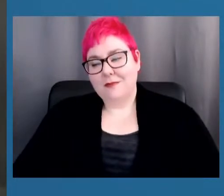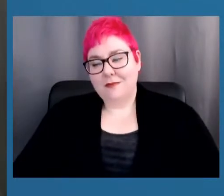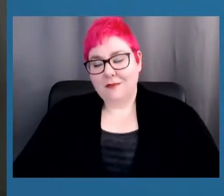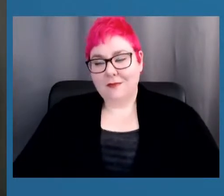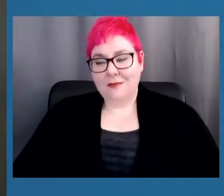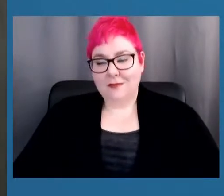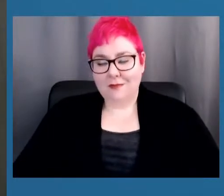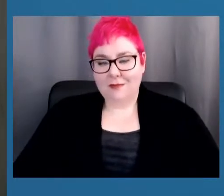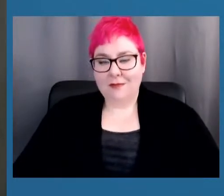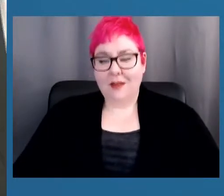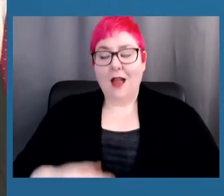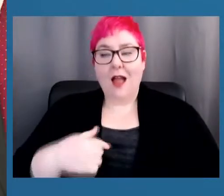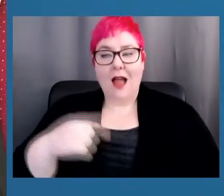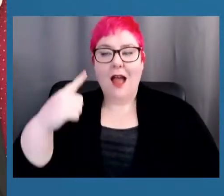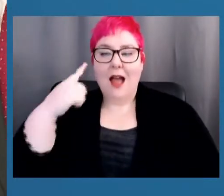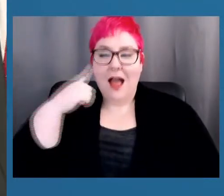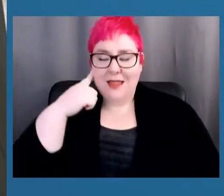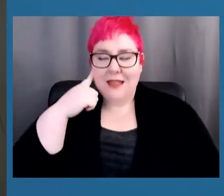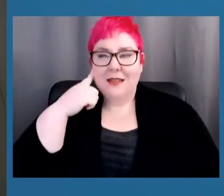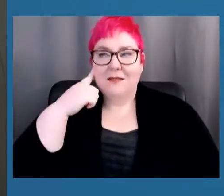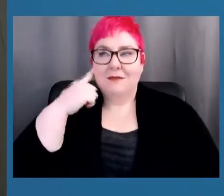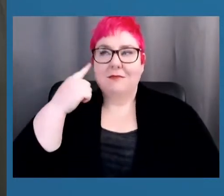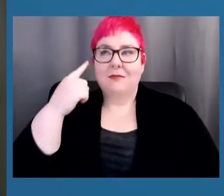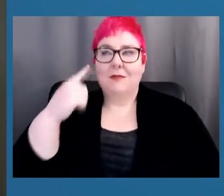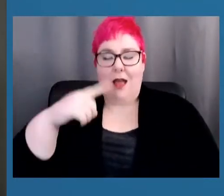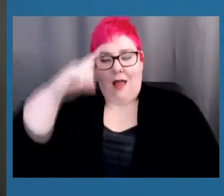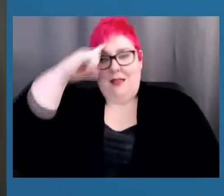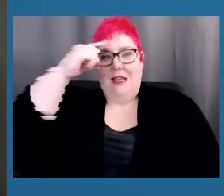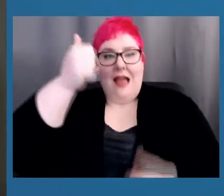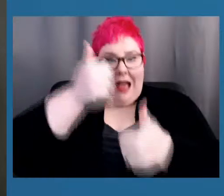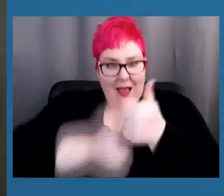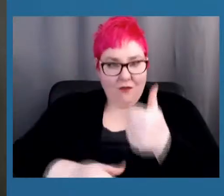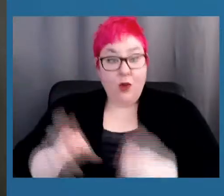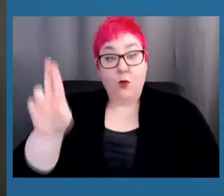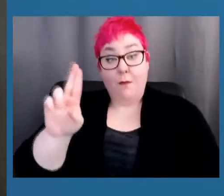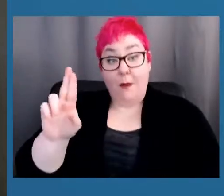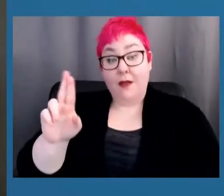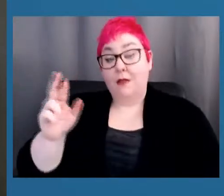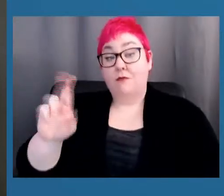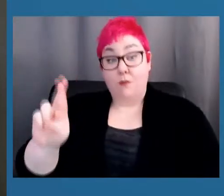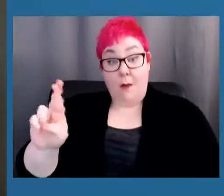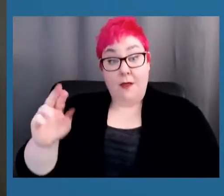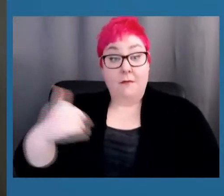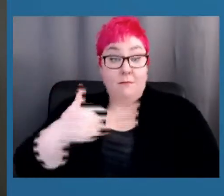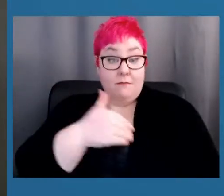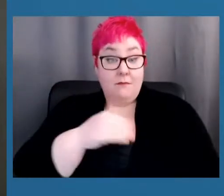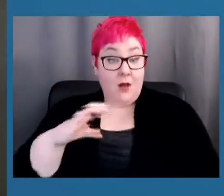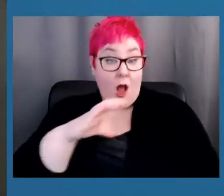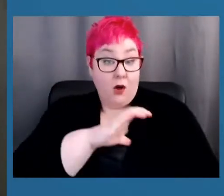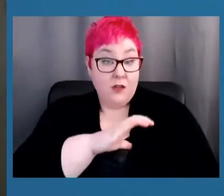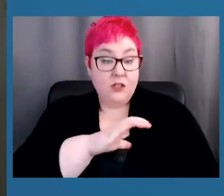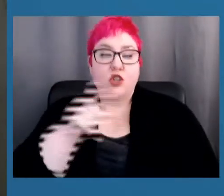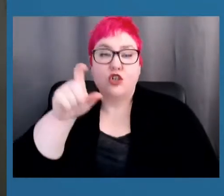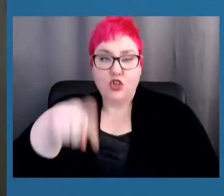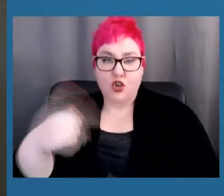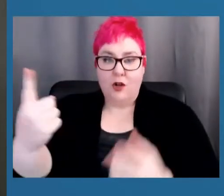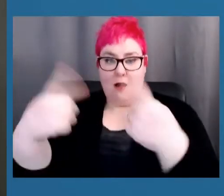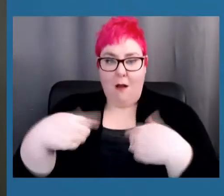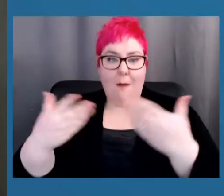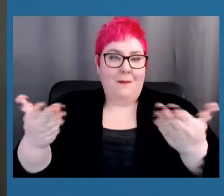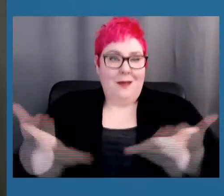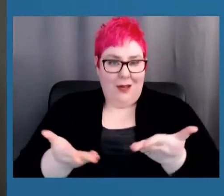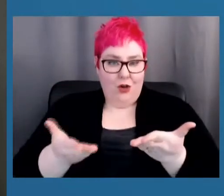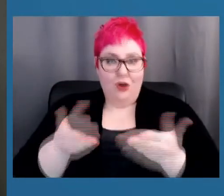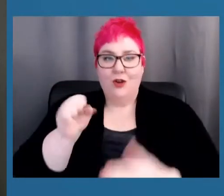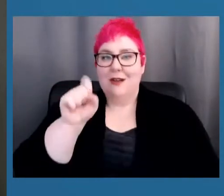And I think every Republican member of Congress who claims to represent New York State should come to St. Mary's, look